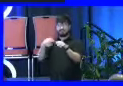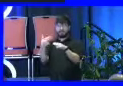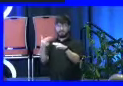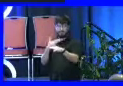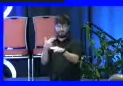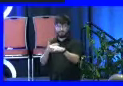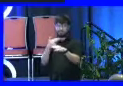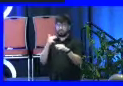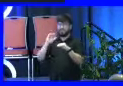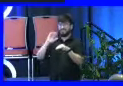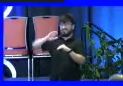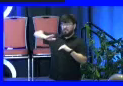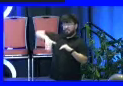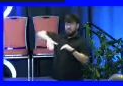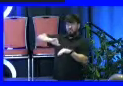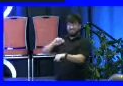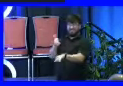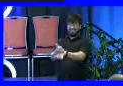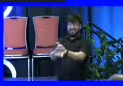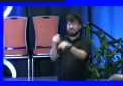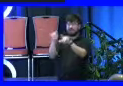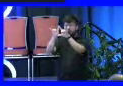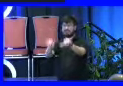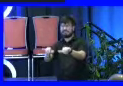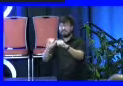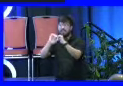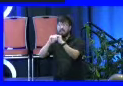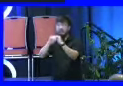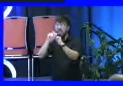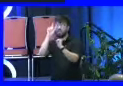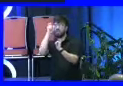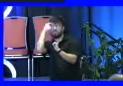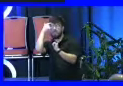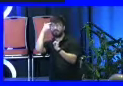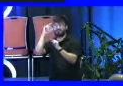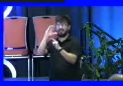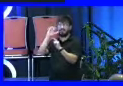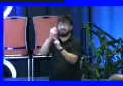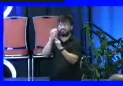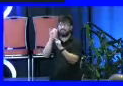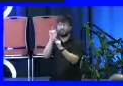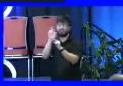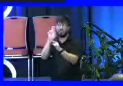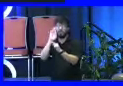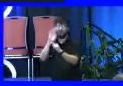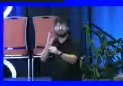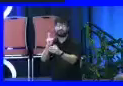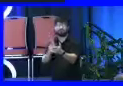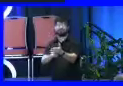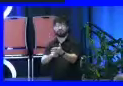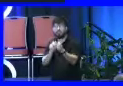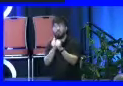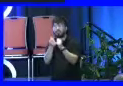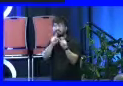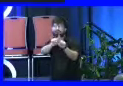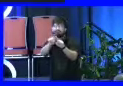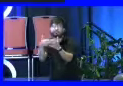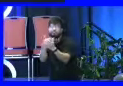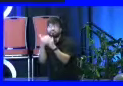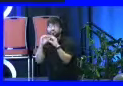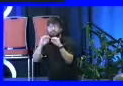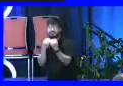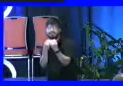have an infrastructure, though, for how the governance charter would be able to get into contract with new organizations and continue on